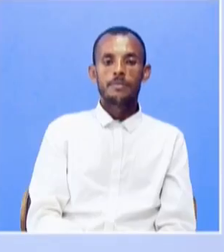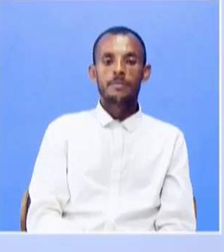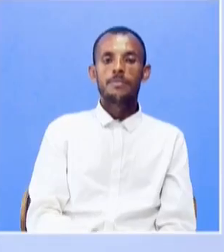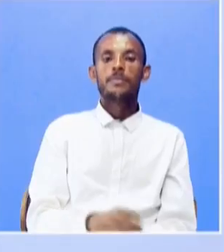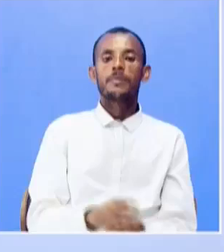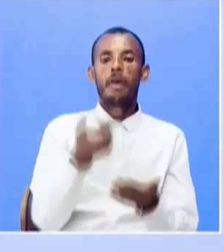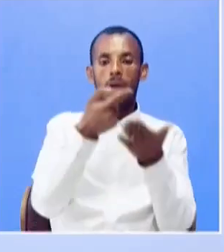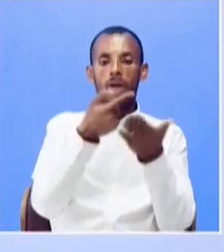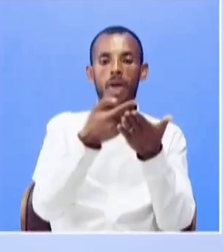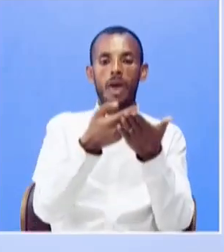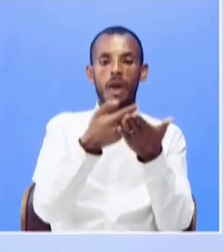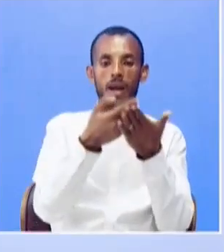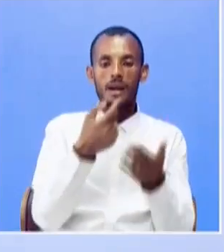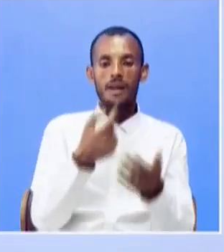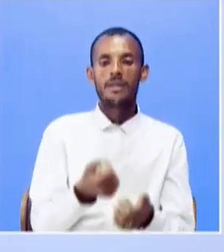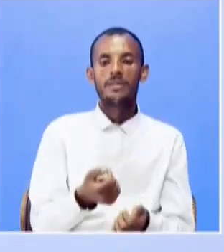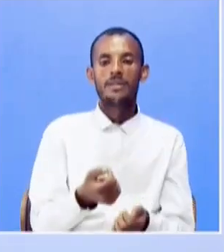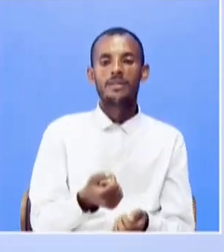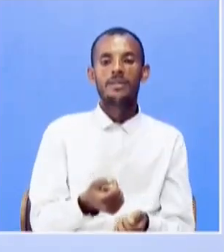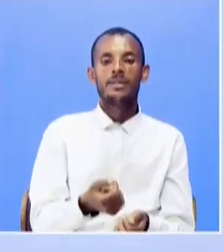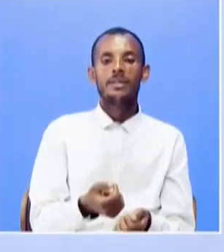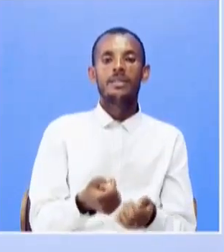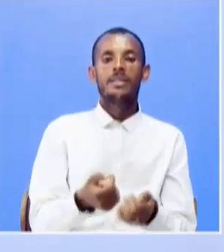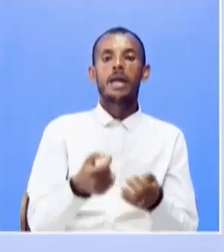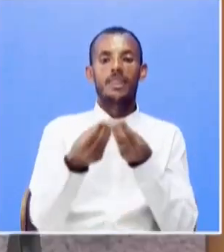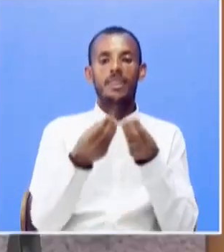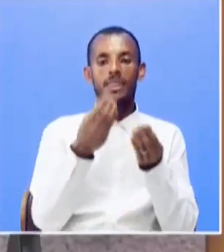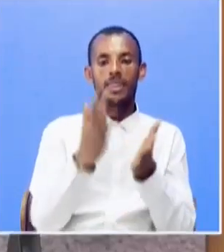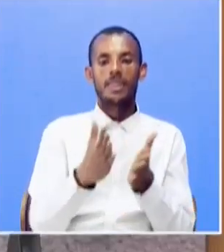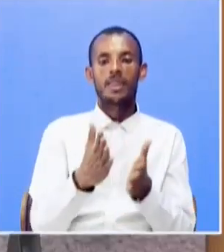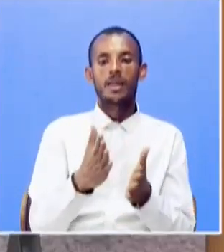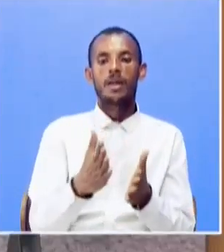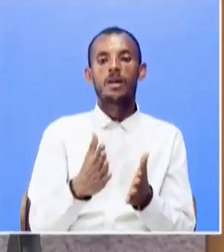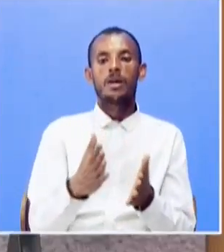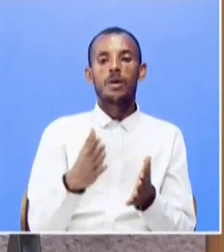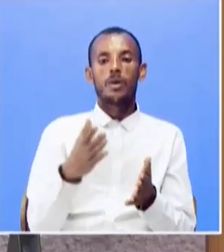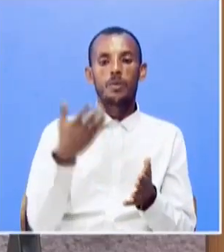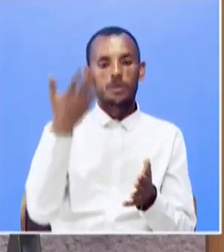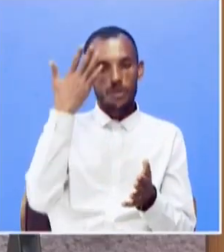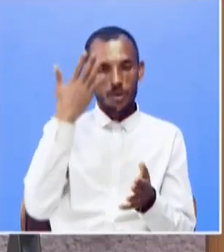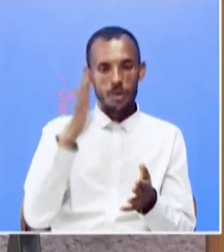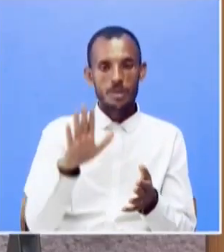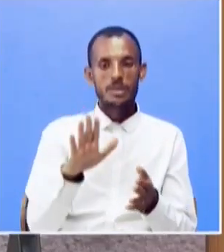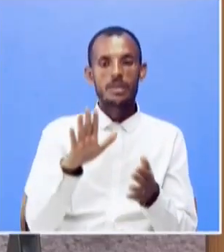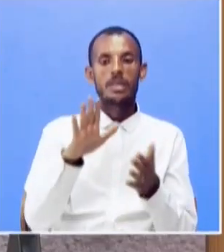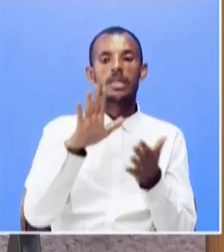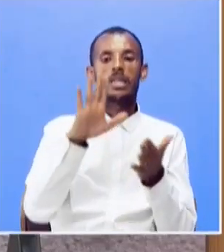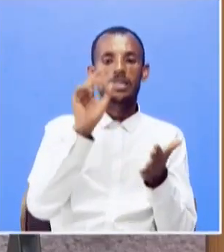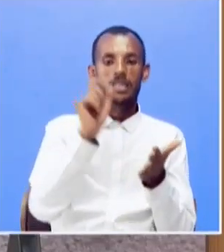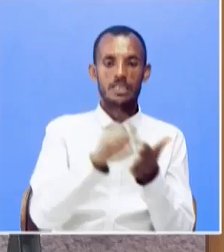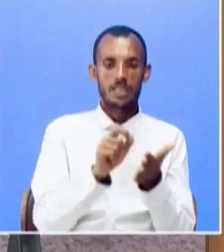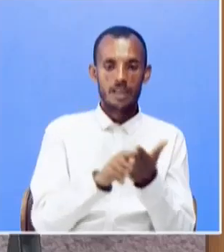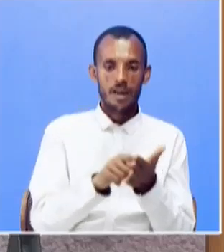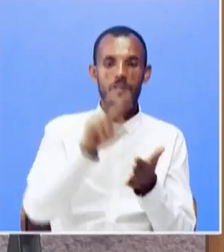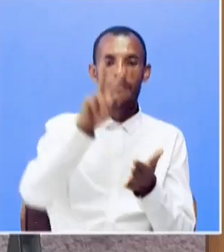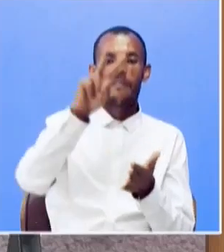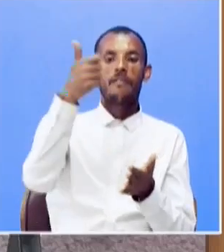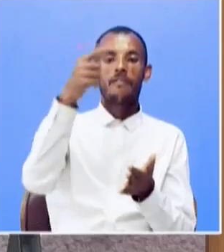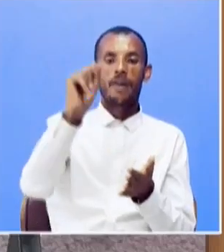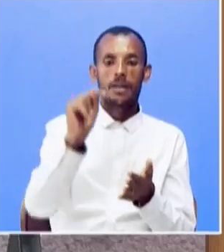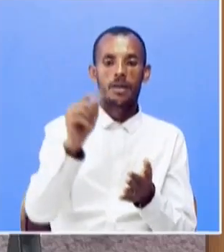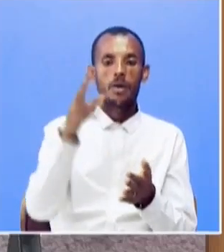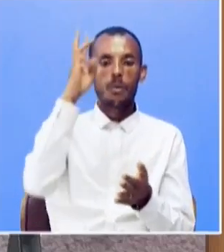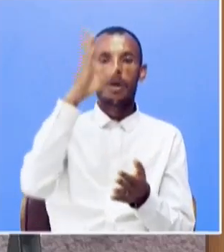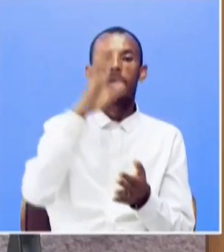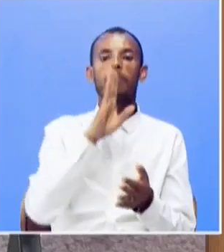So here, a merchant who is not registered for VAT will